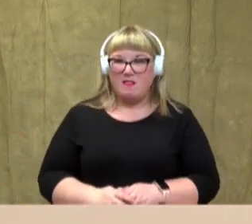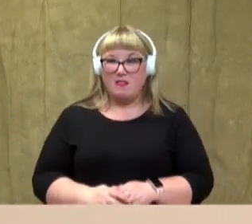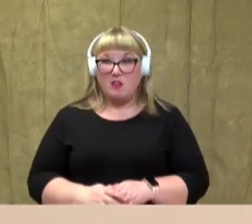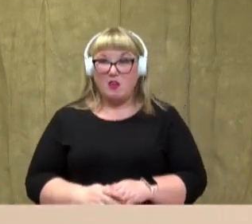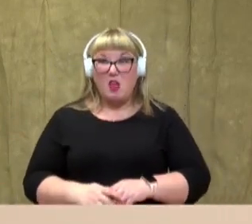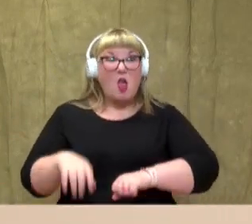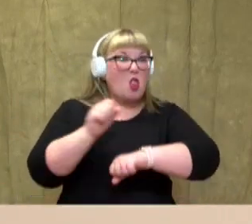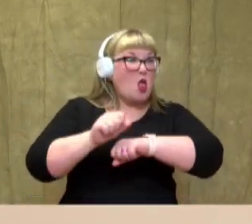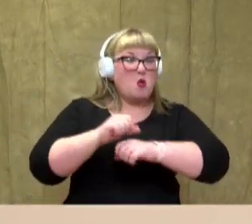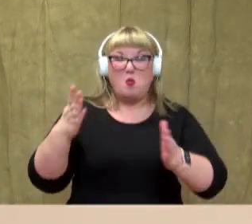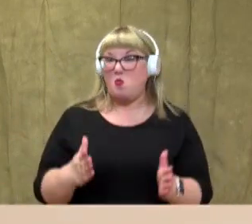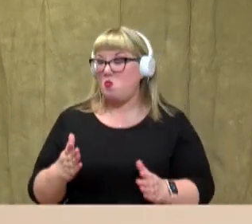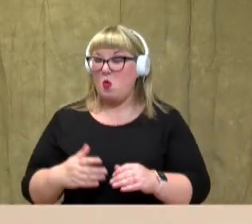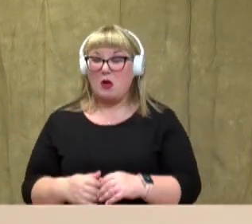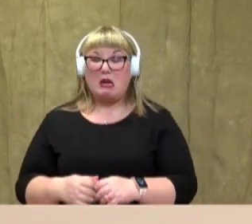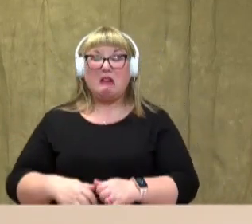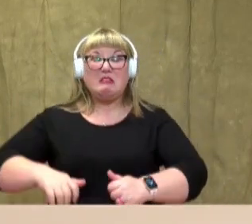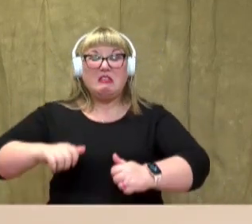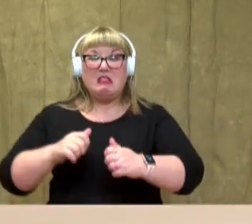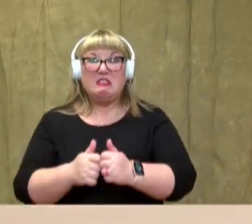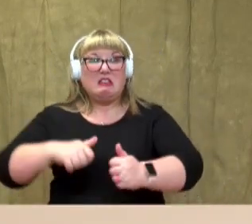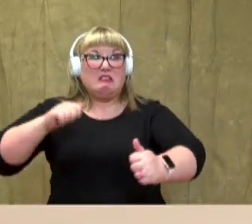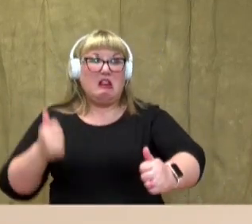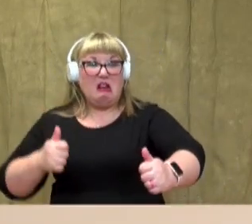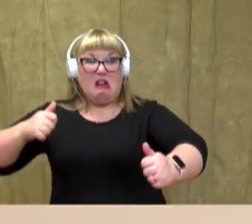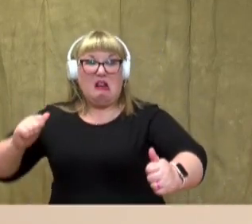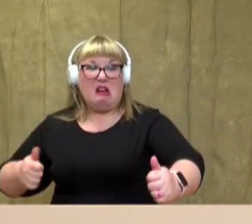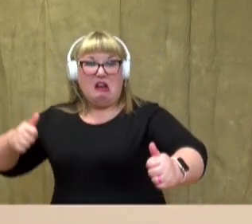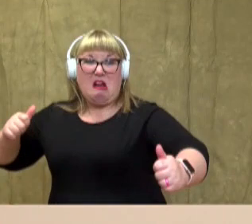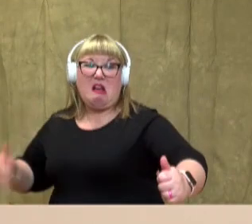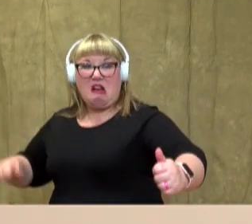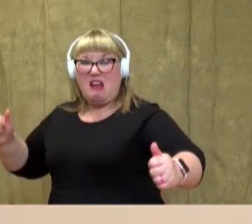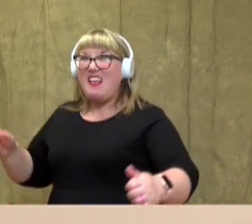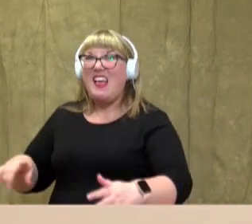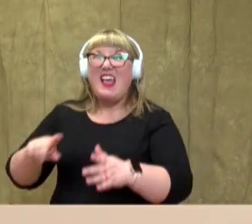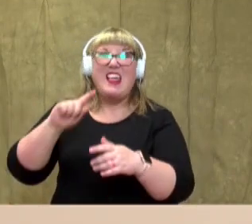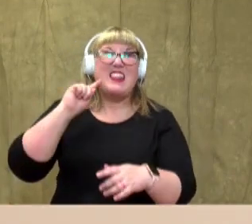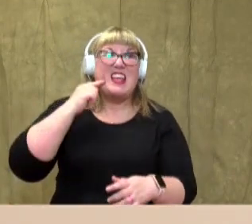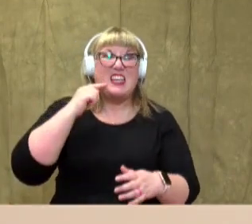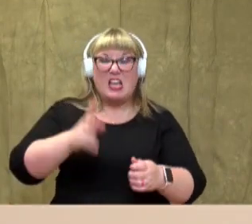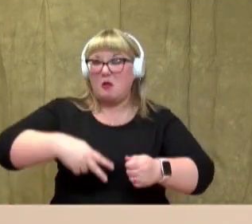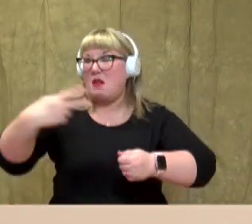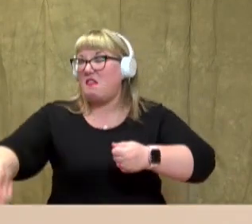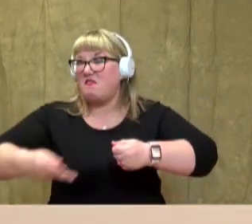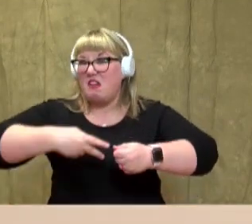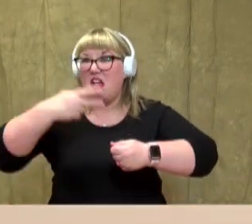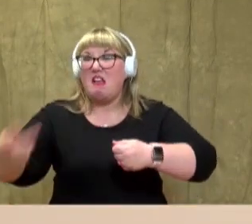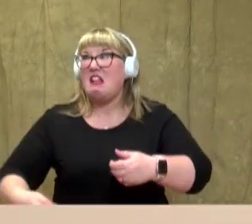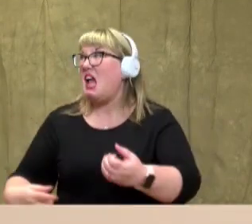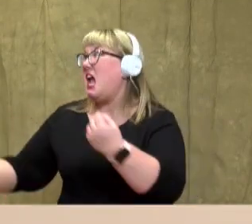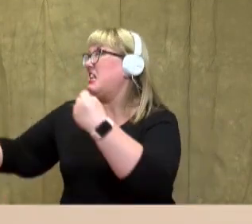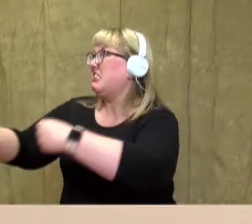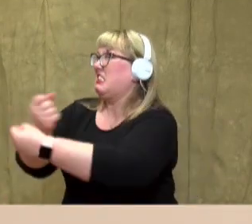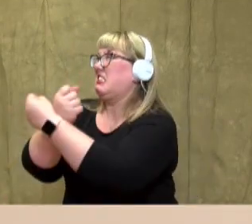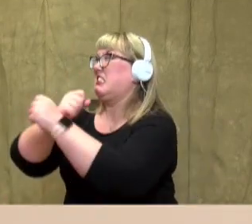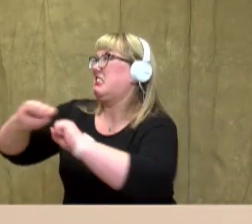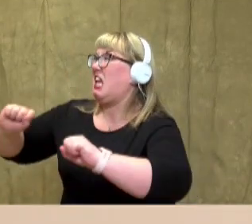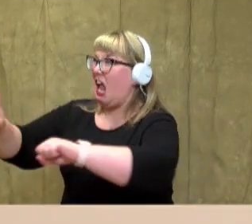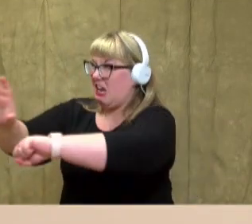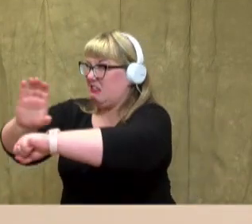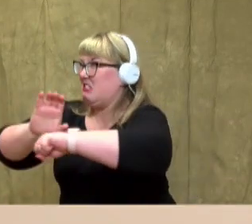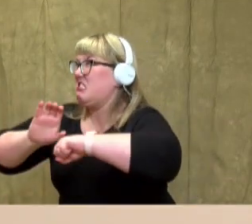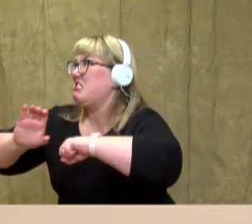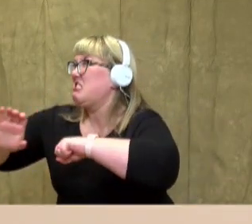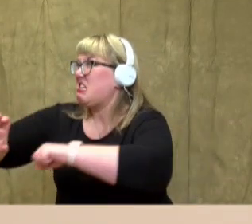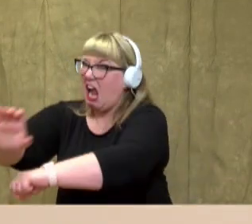The workers began to fall behind and the candy began to fall off the end of the bell. "Save the chocolates," yelled the man with